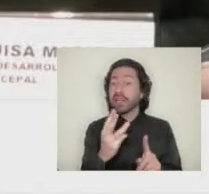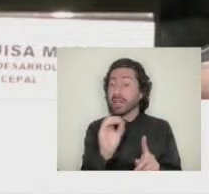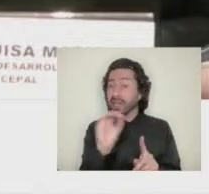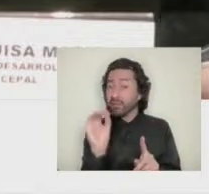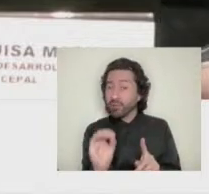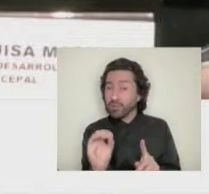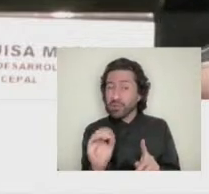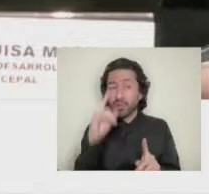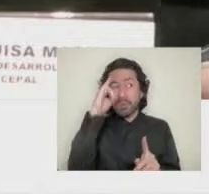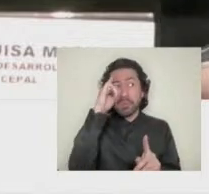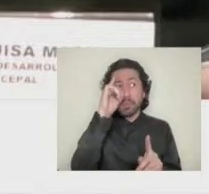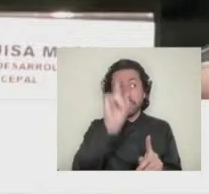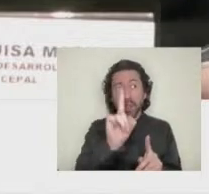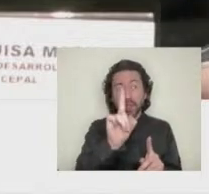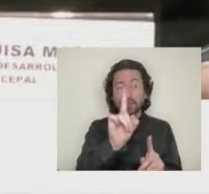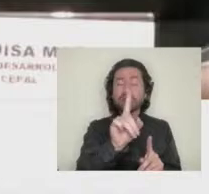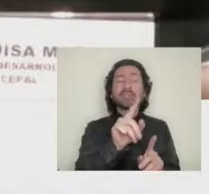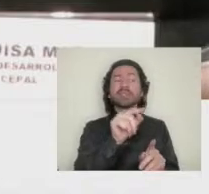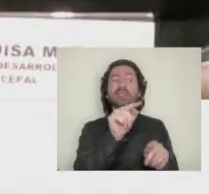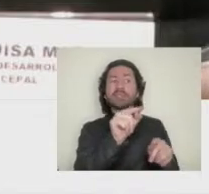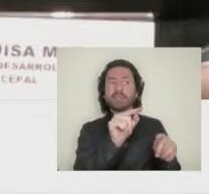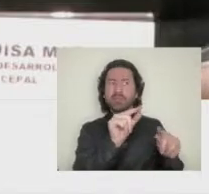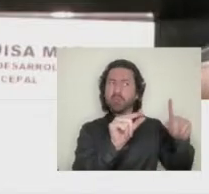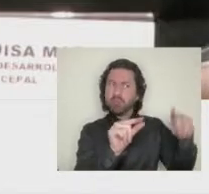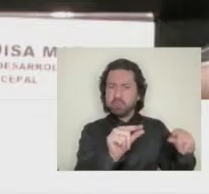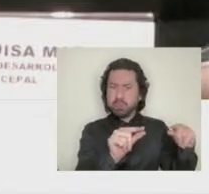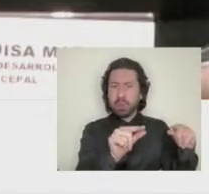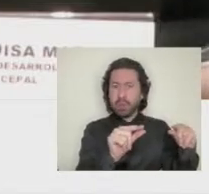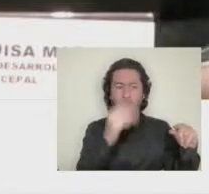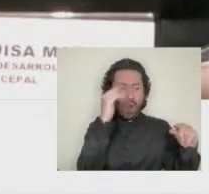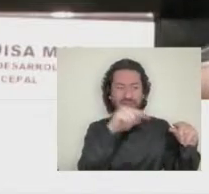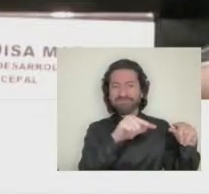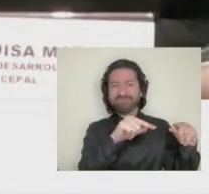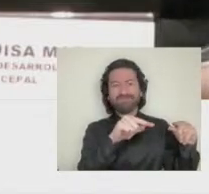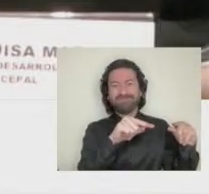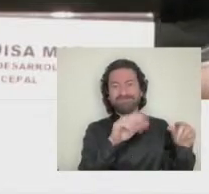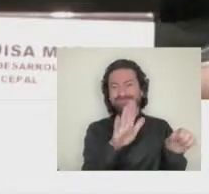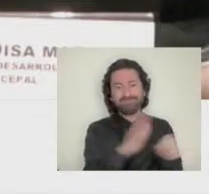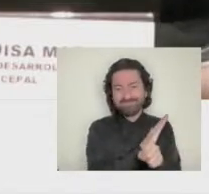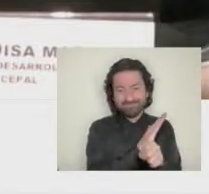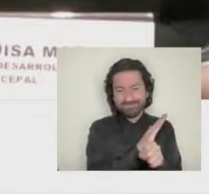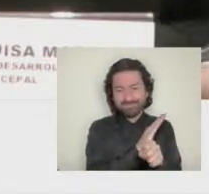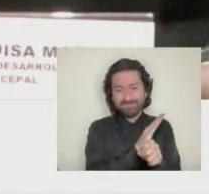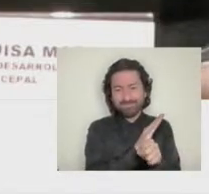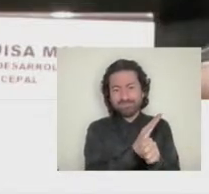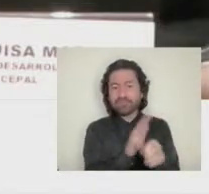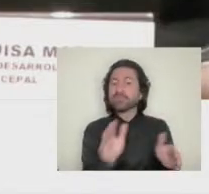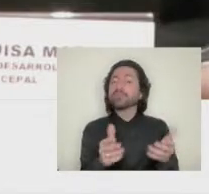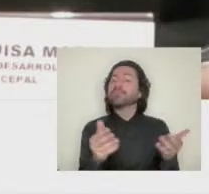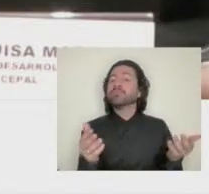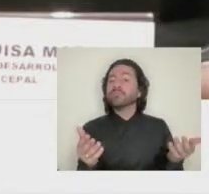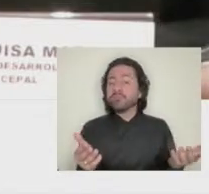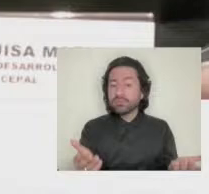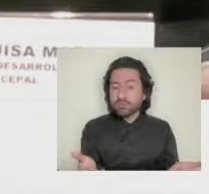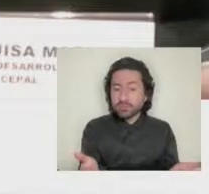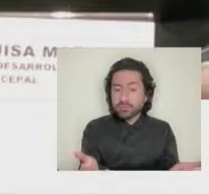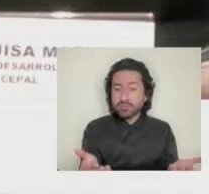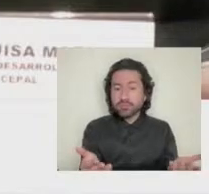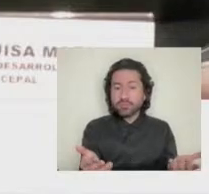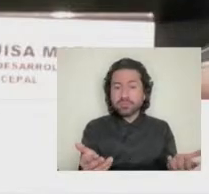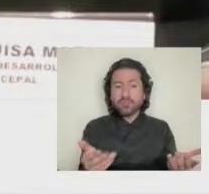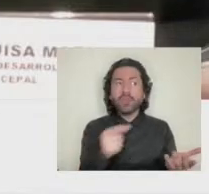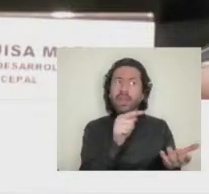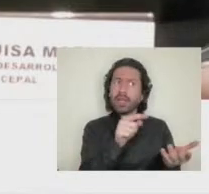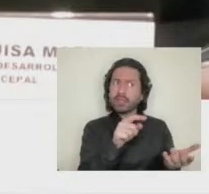per capita amount is very low because it is dealing with a total which is very small and insufficient, and therefore we view the need